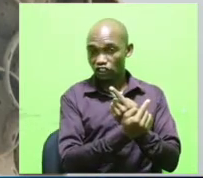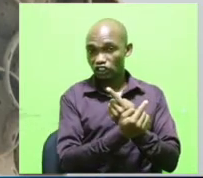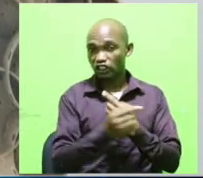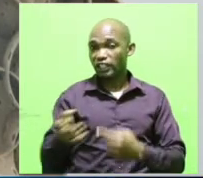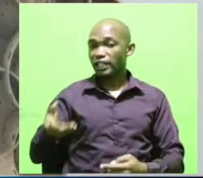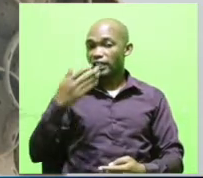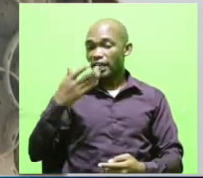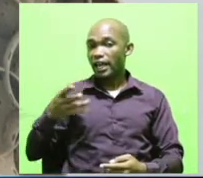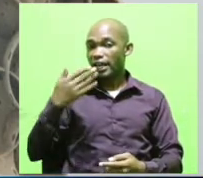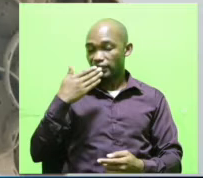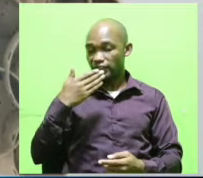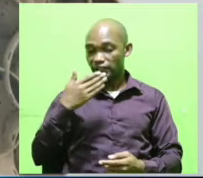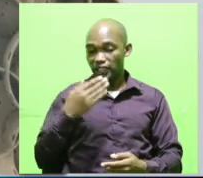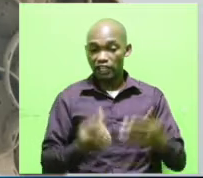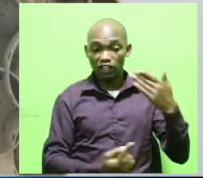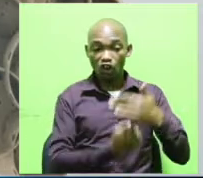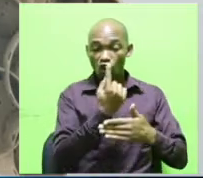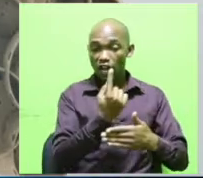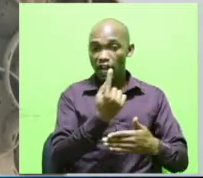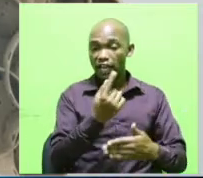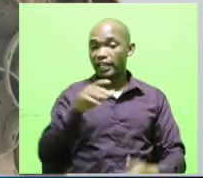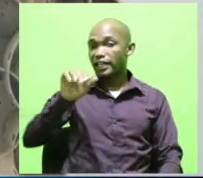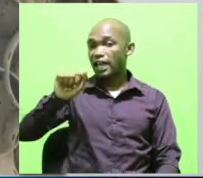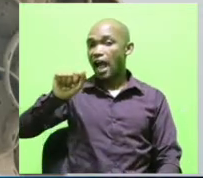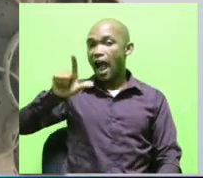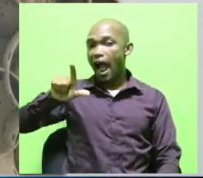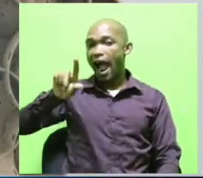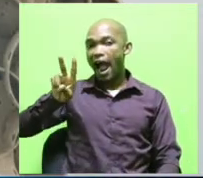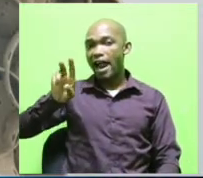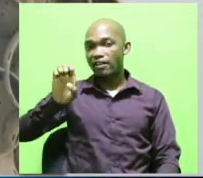gases. In order for the gas exchange to occur across the